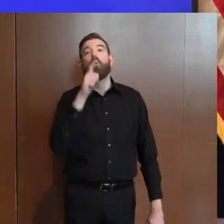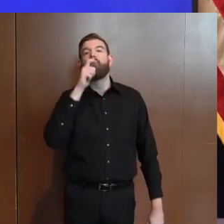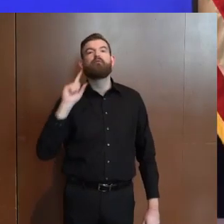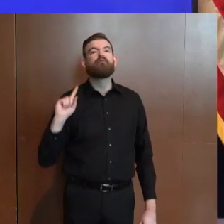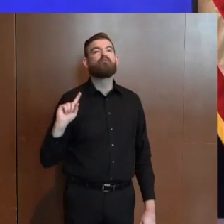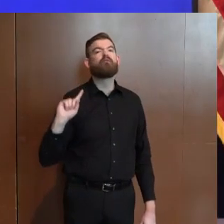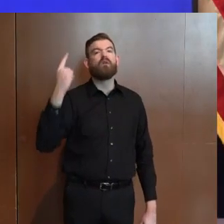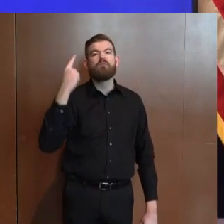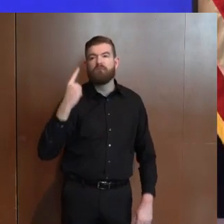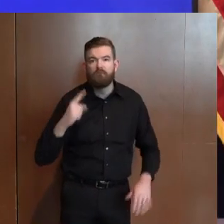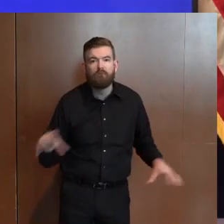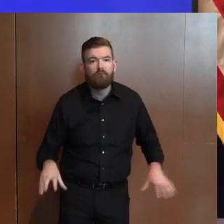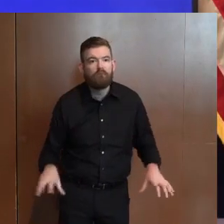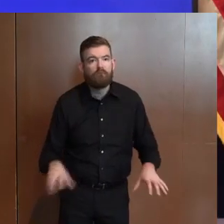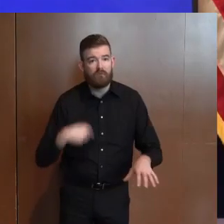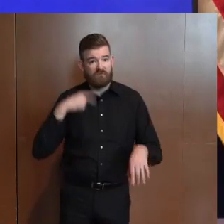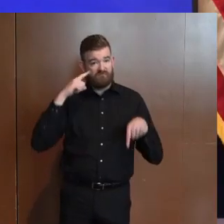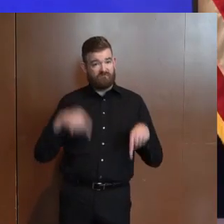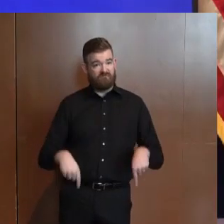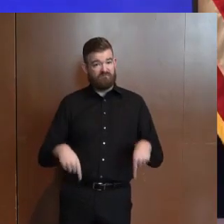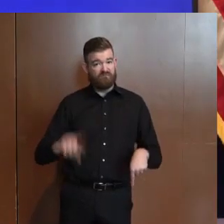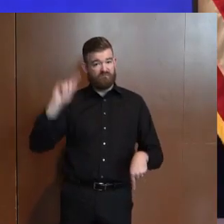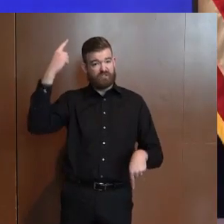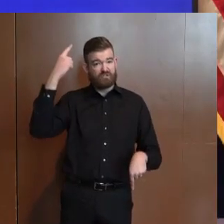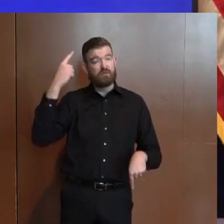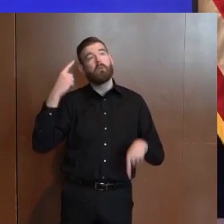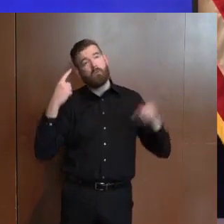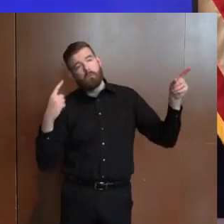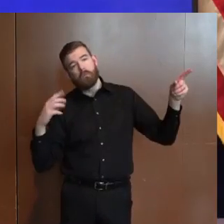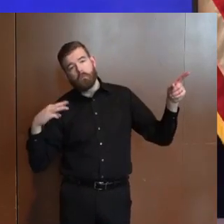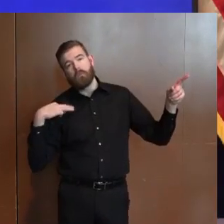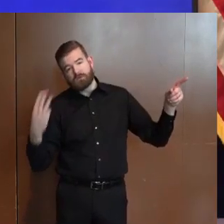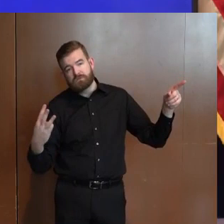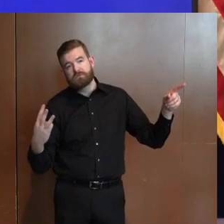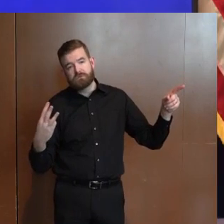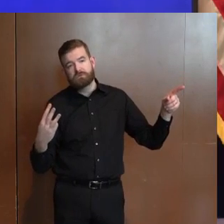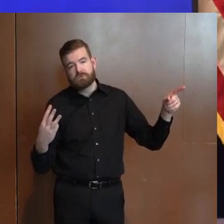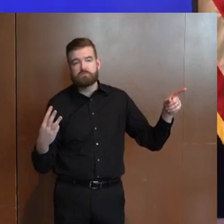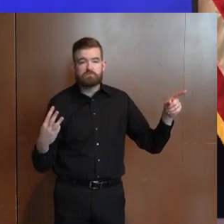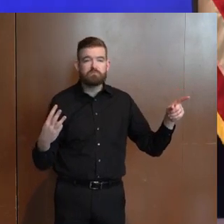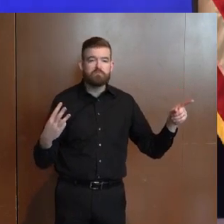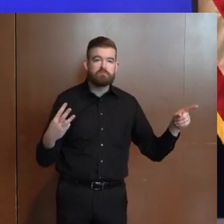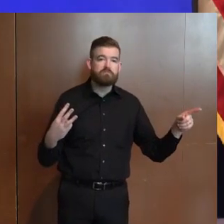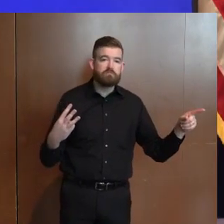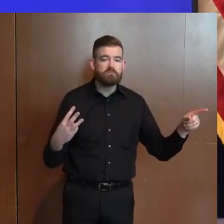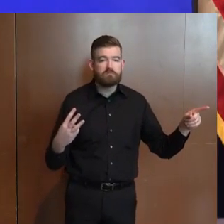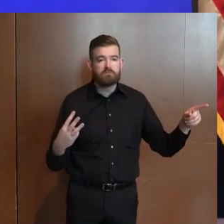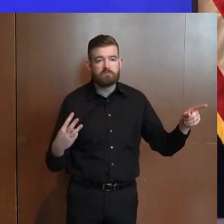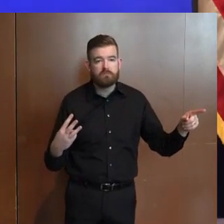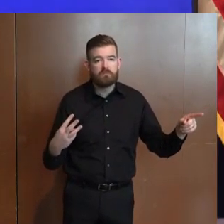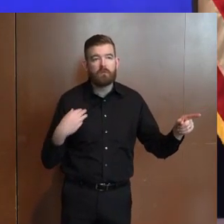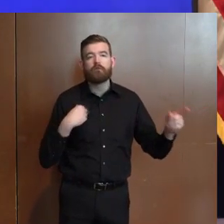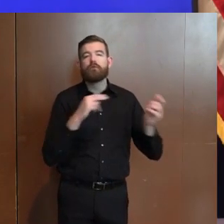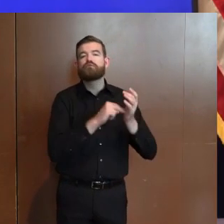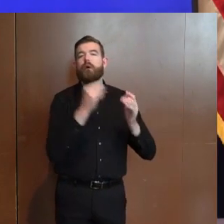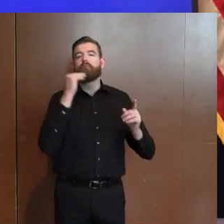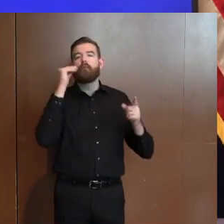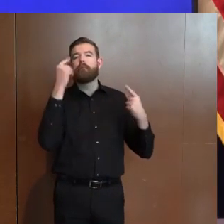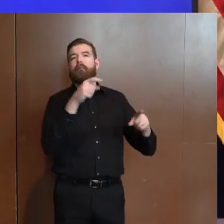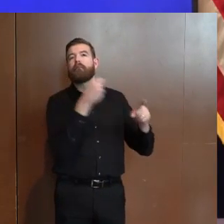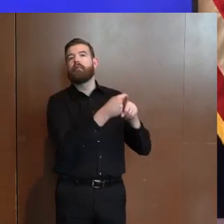perhaps Washington, because they had the first case and they had the long-term care facility tragedy, which